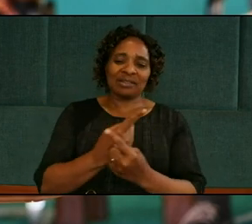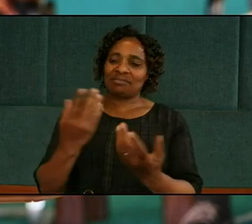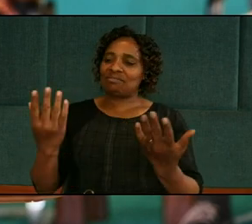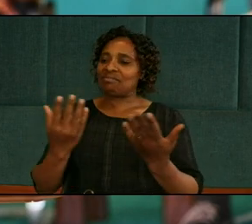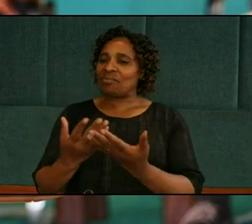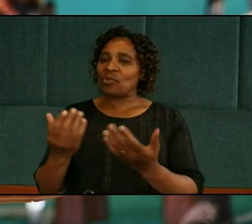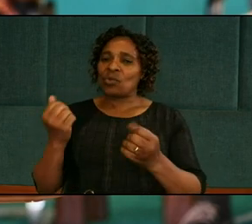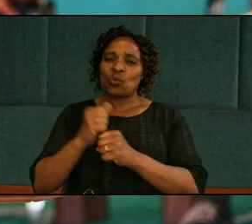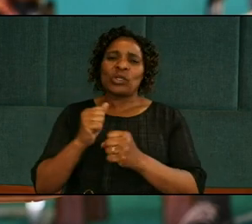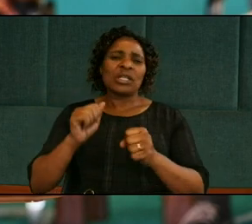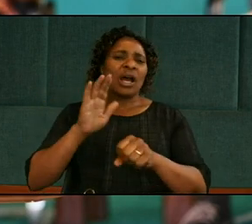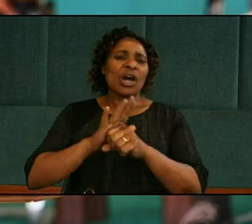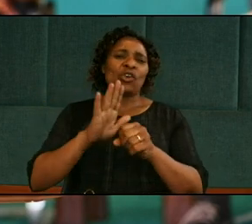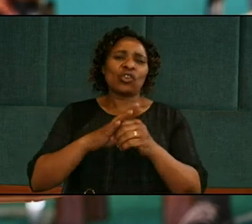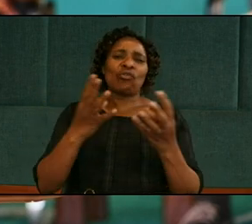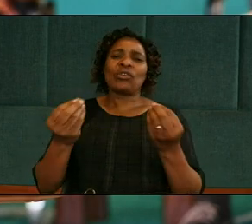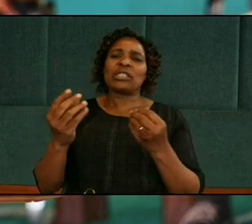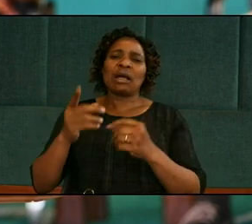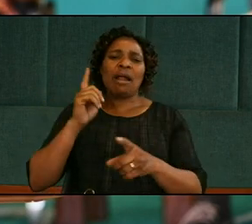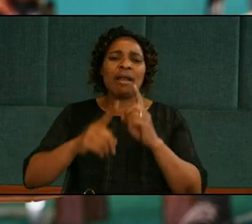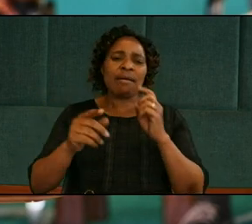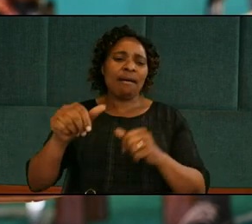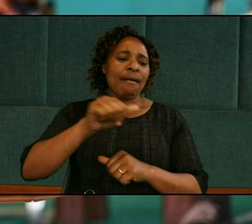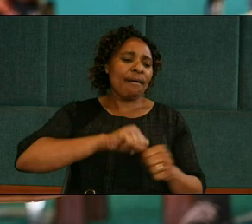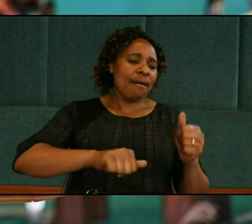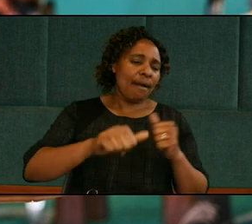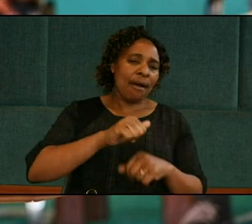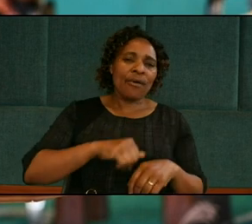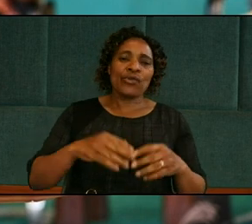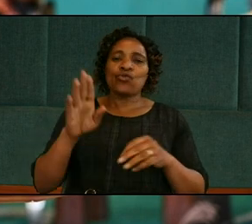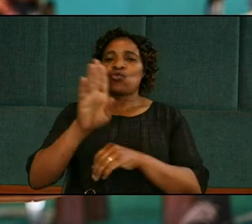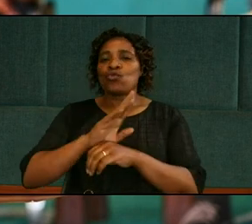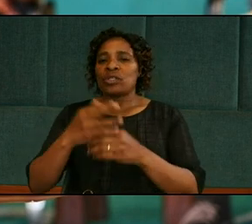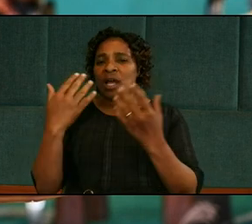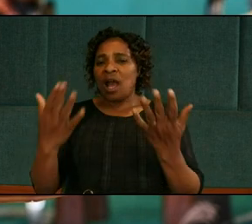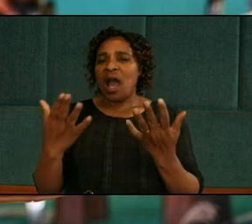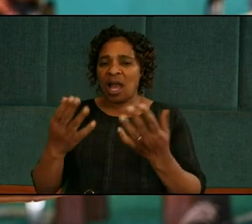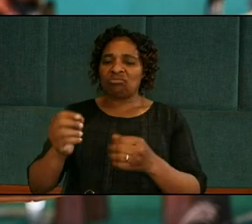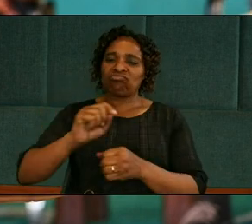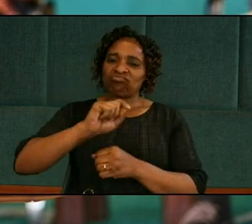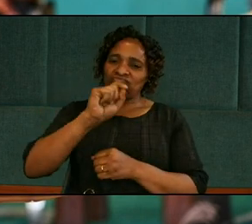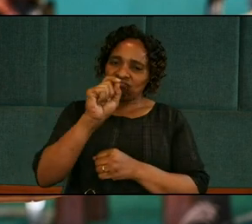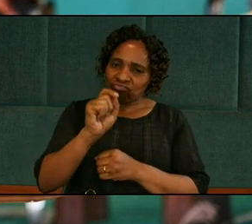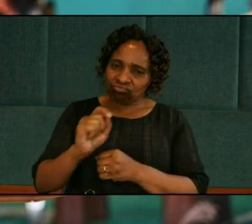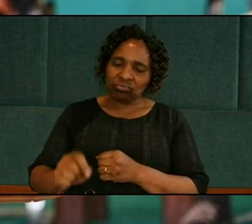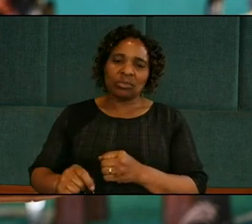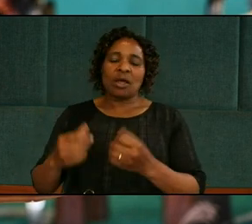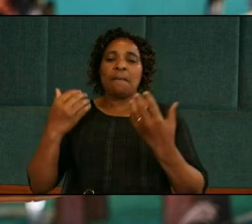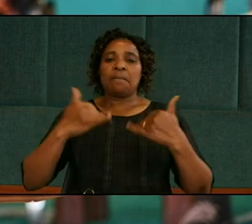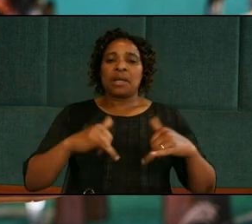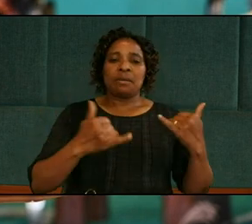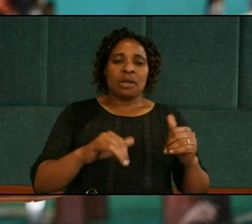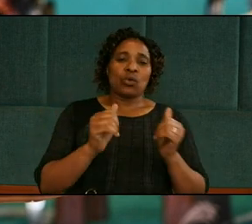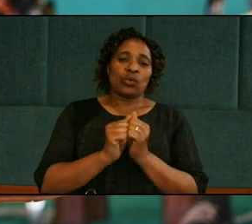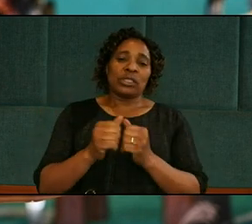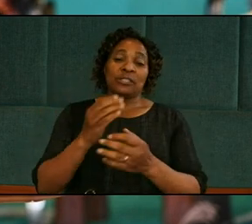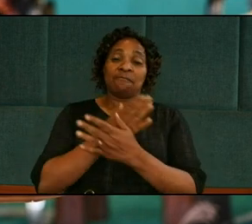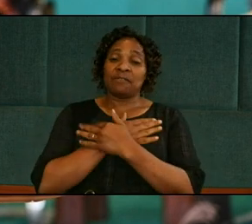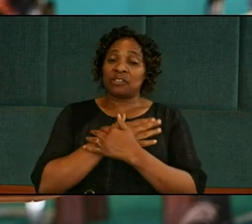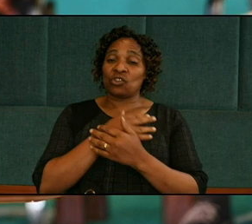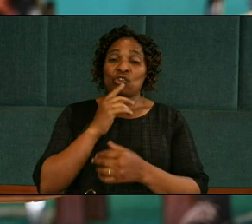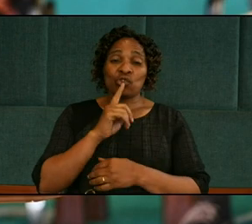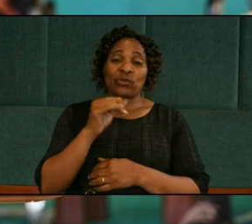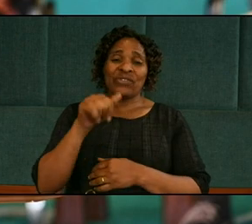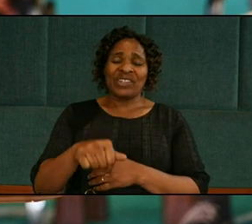do with a lot of ease, like running around, using her hands to draw, playing with her friends. And so